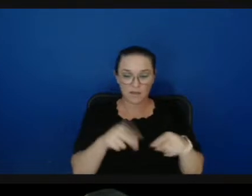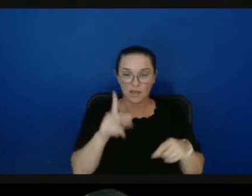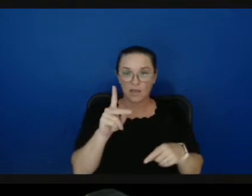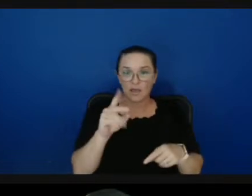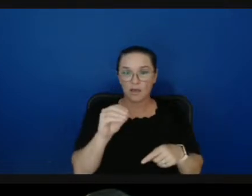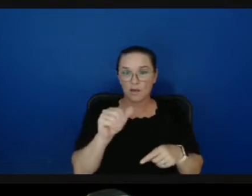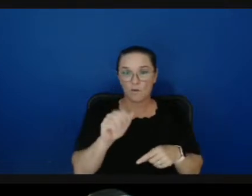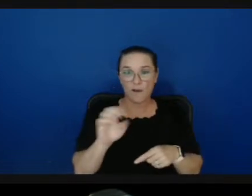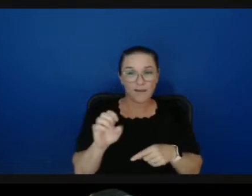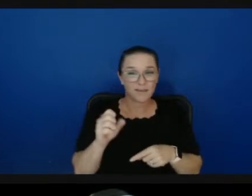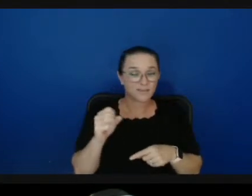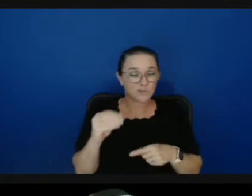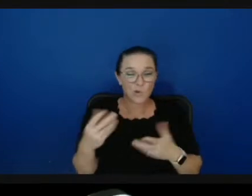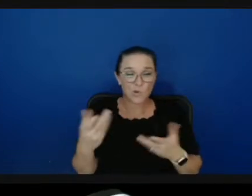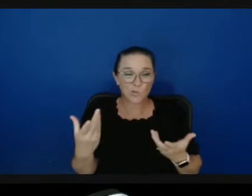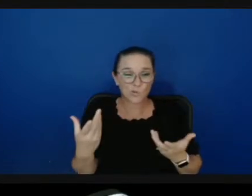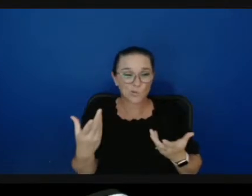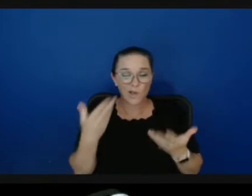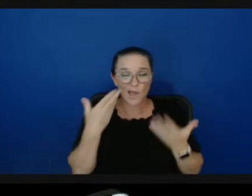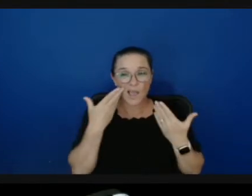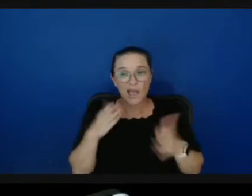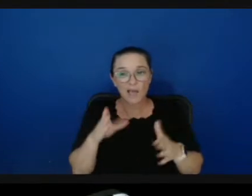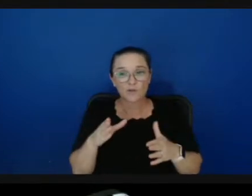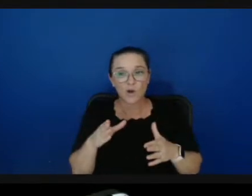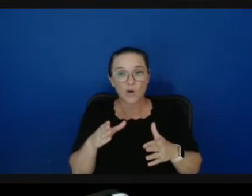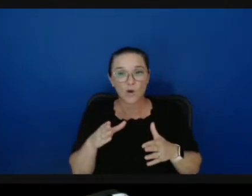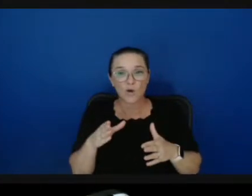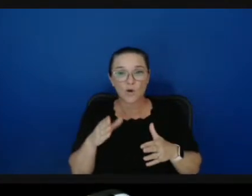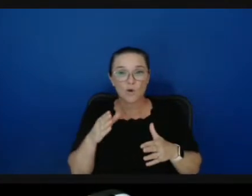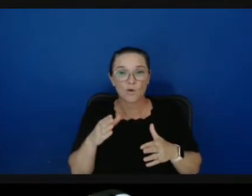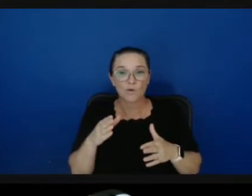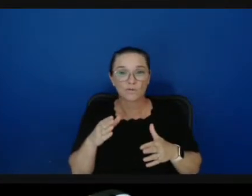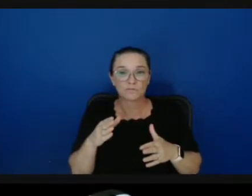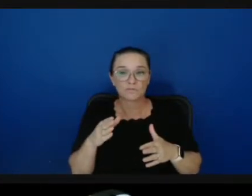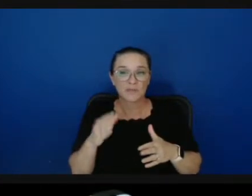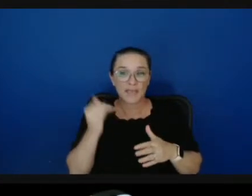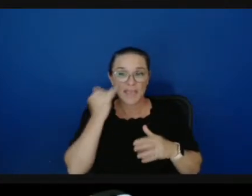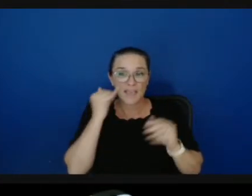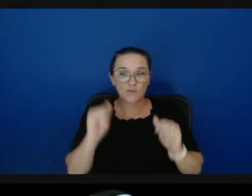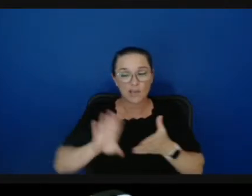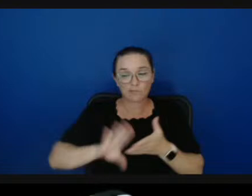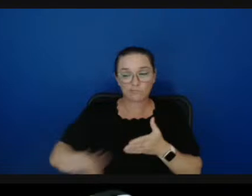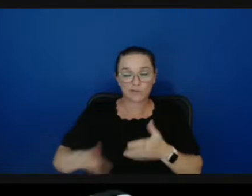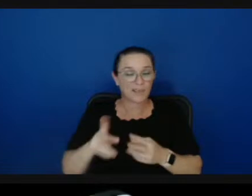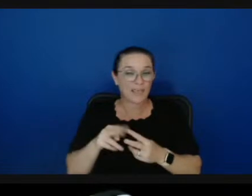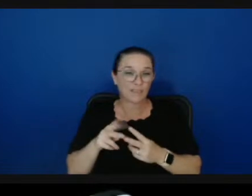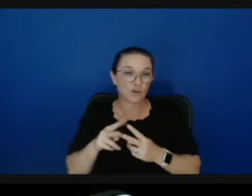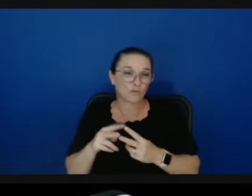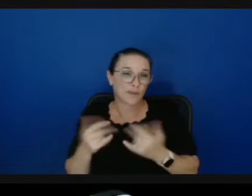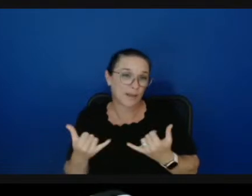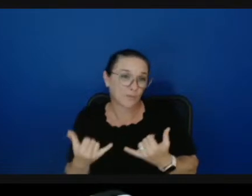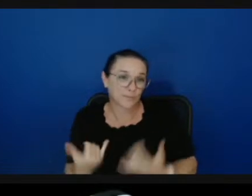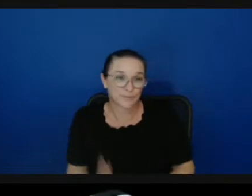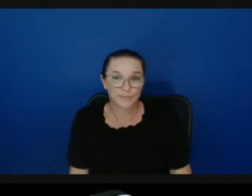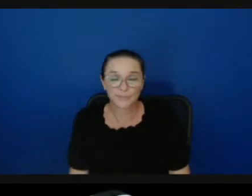don't know that I exclude either one at this point. That's maybe how I'll leave it.